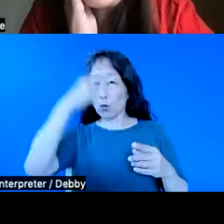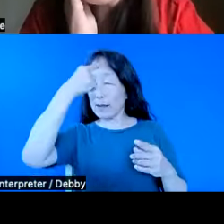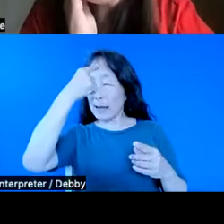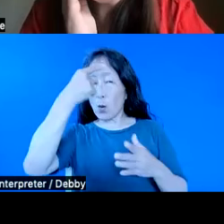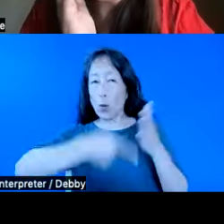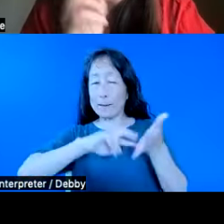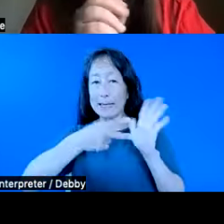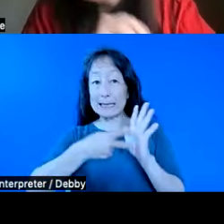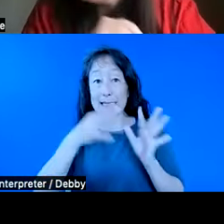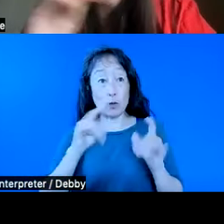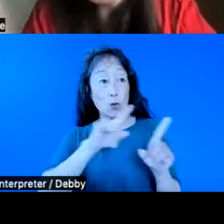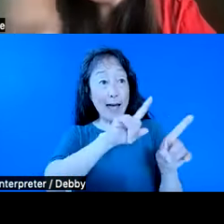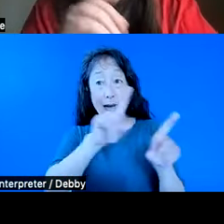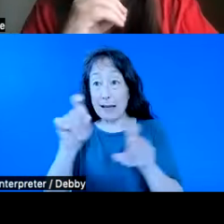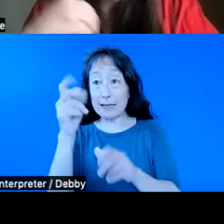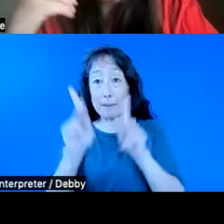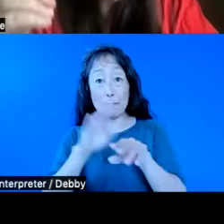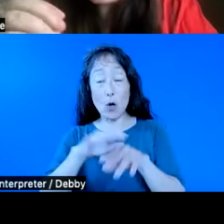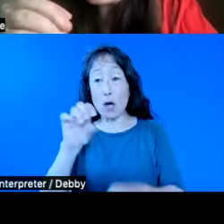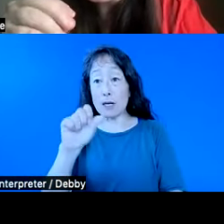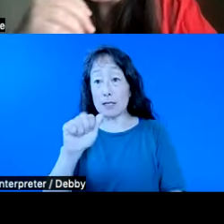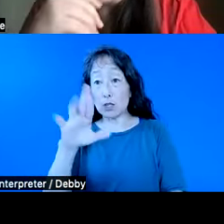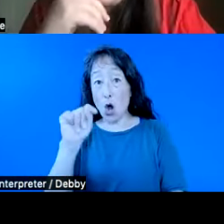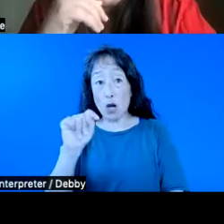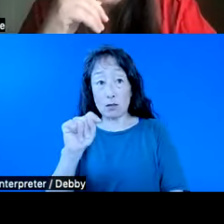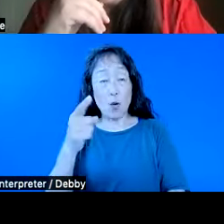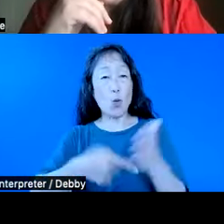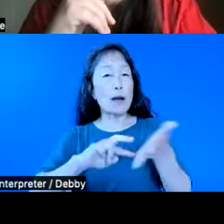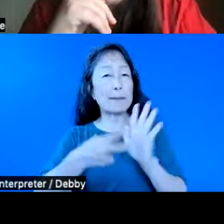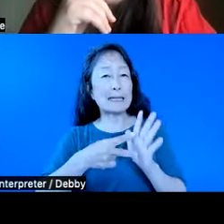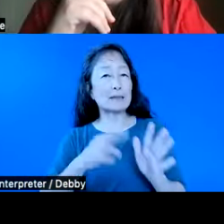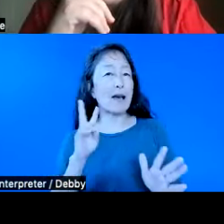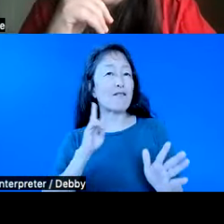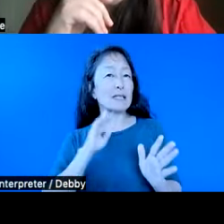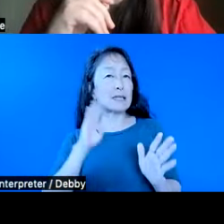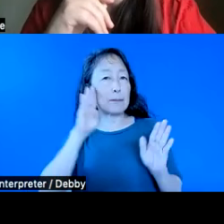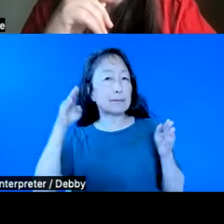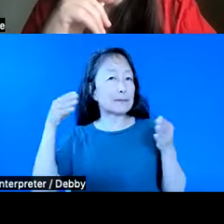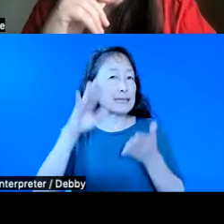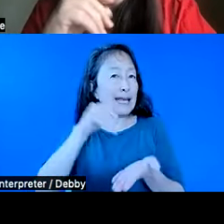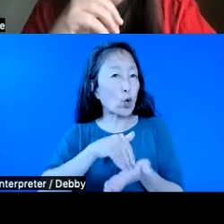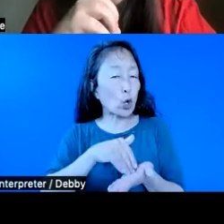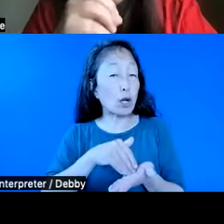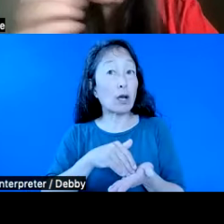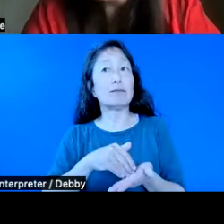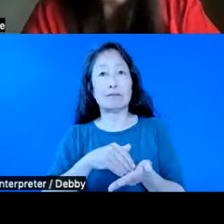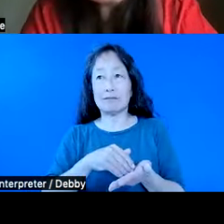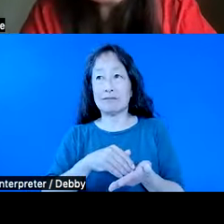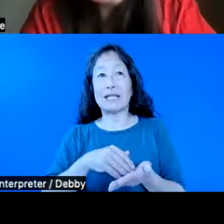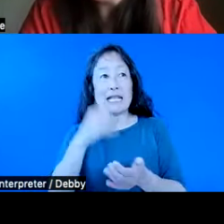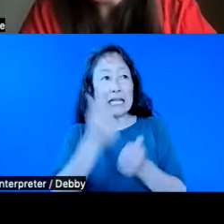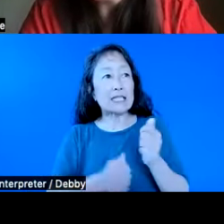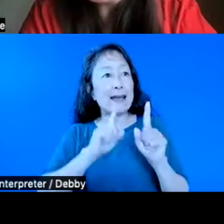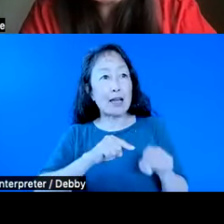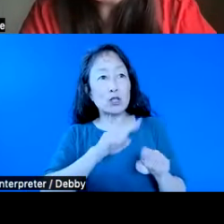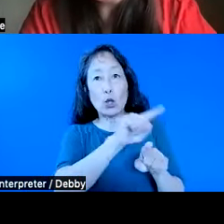what does it mean to be victim-centered? That will vary so drastically. And I think that even coming to a common understanding about what you mean